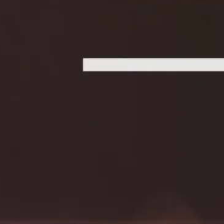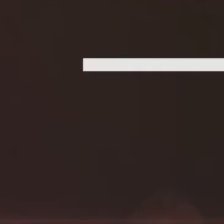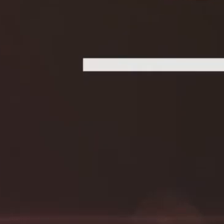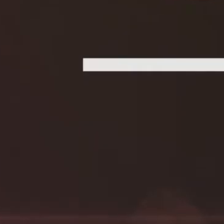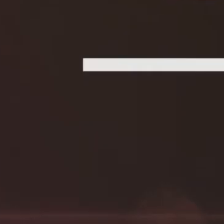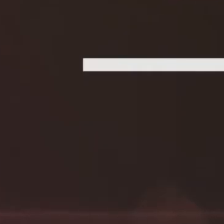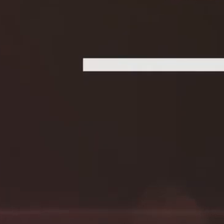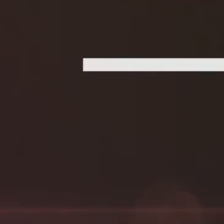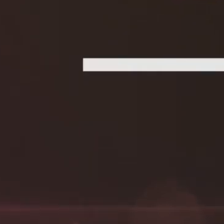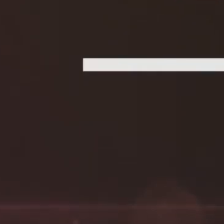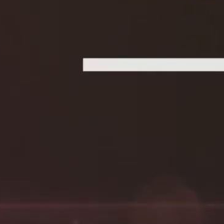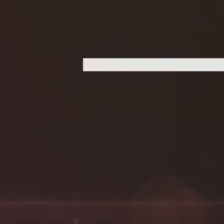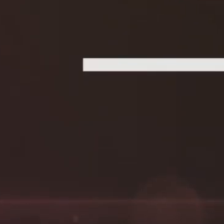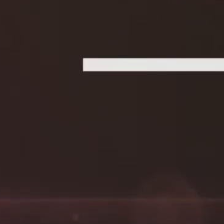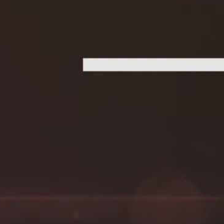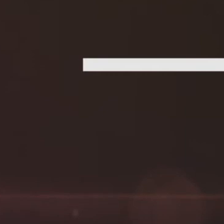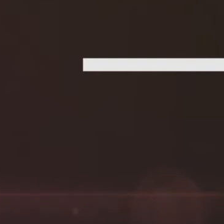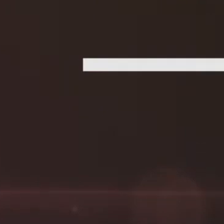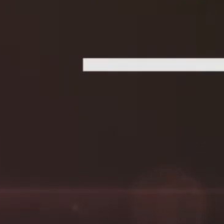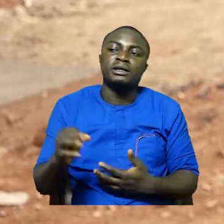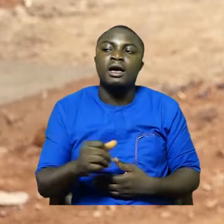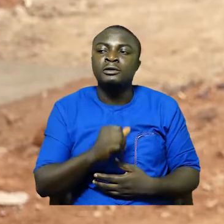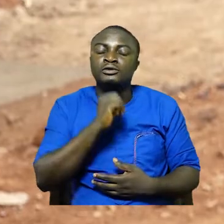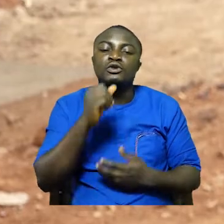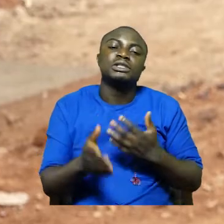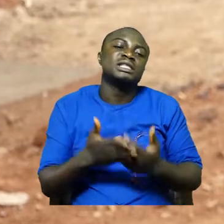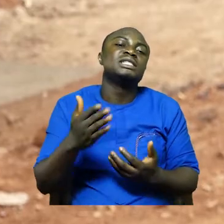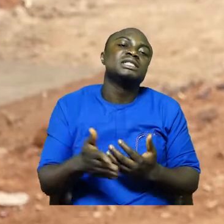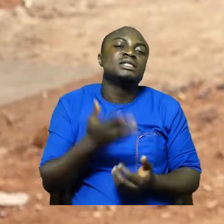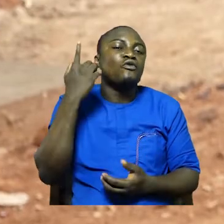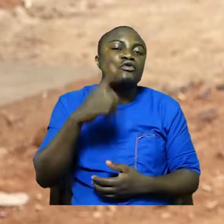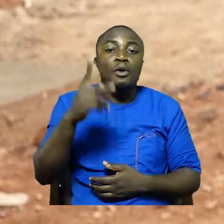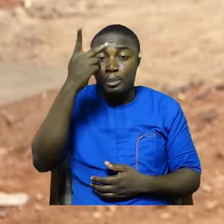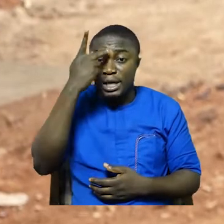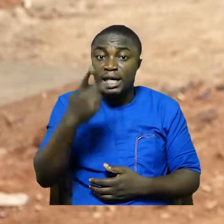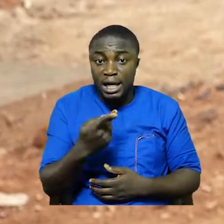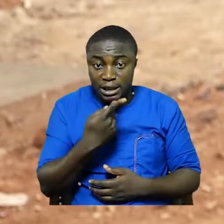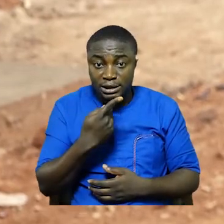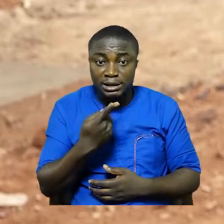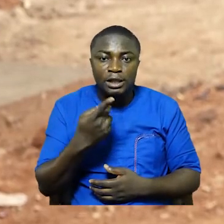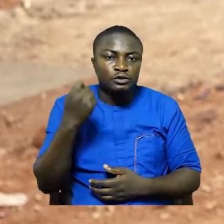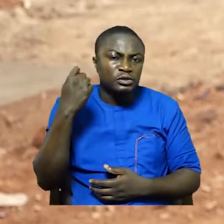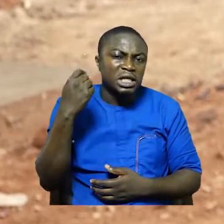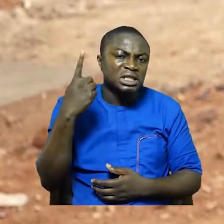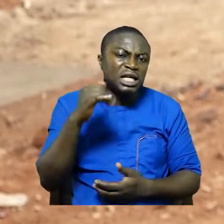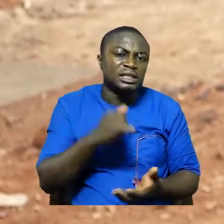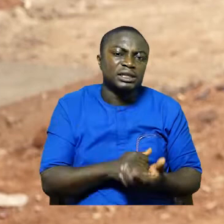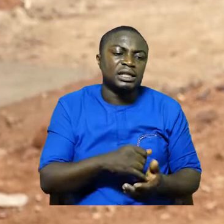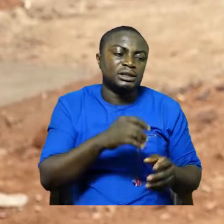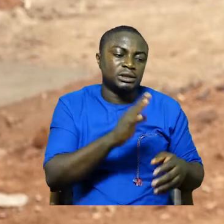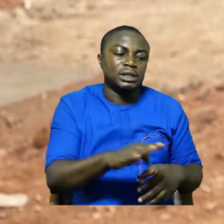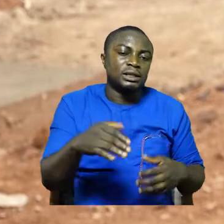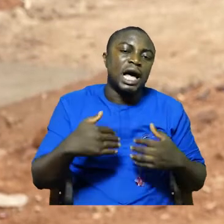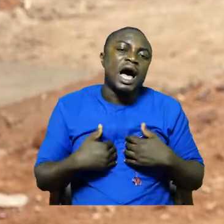Careful. This is against all odds. It's not easy for parents to understand that their child has